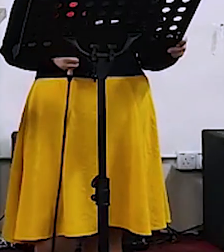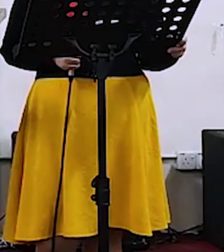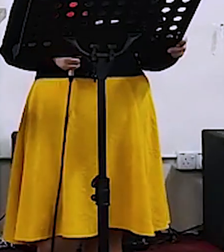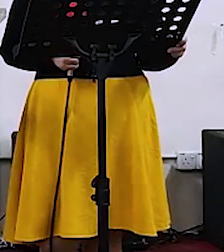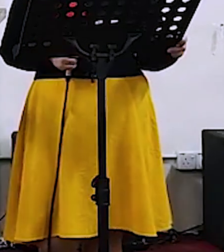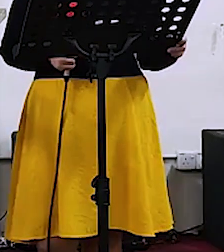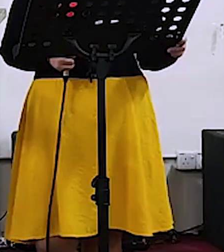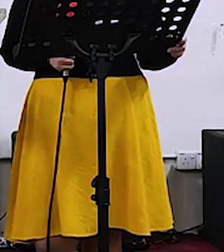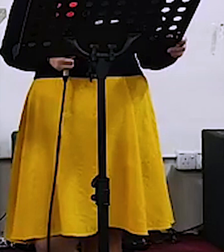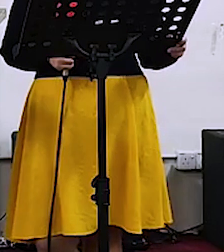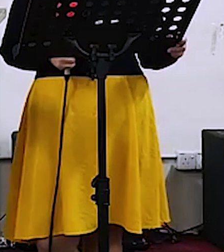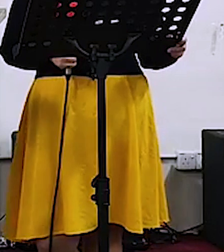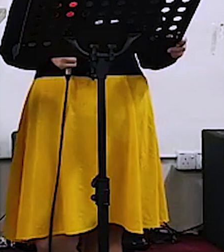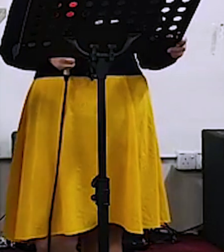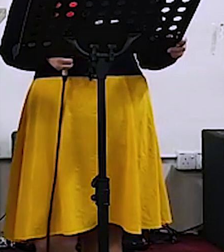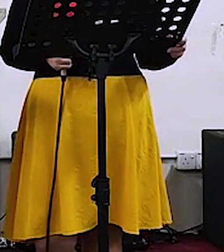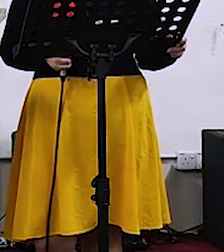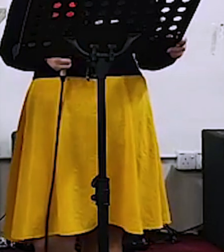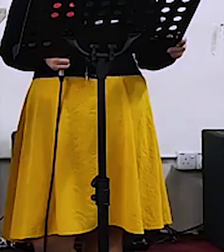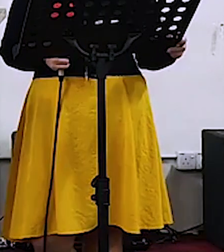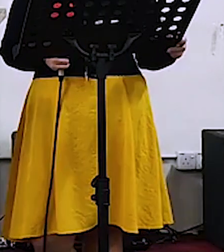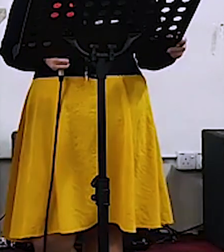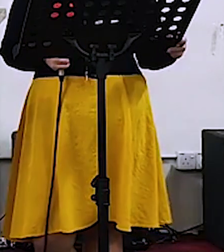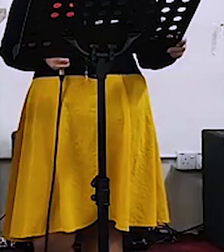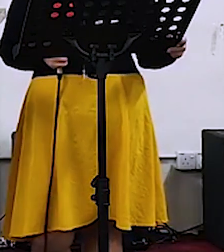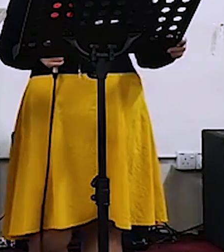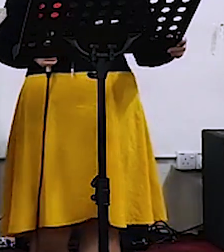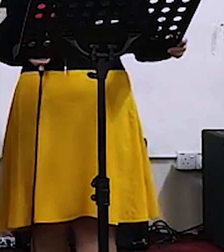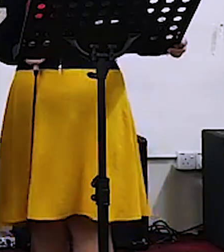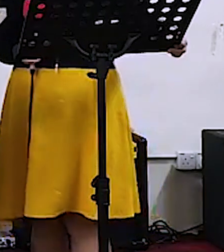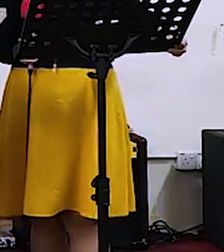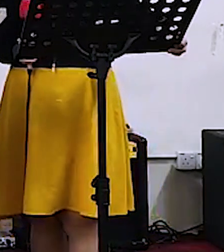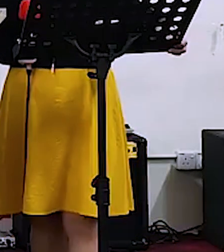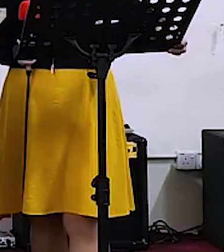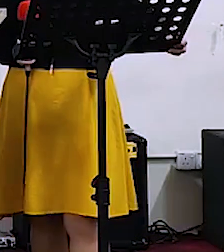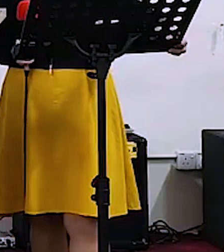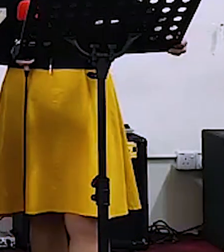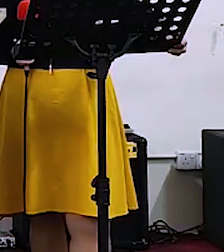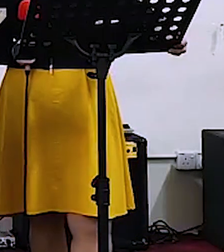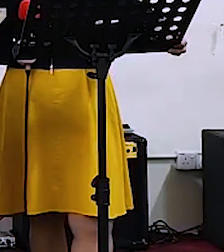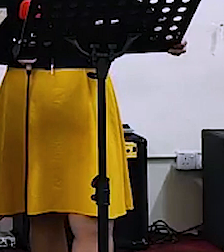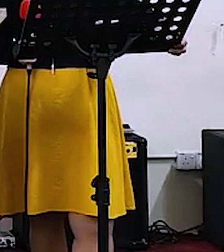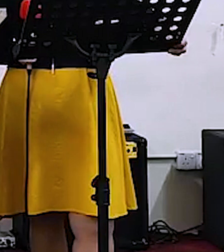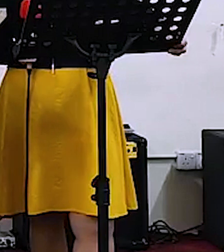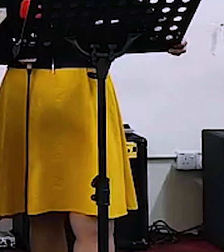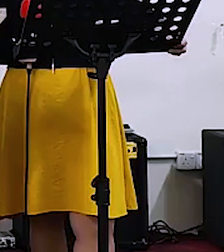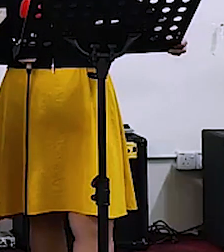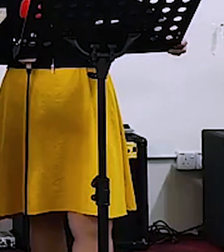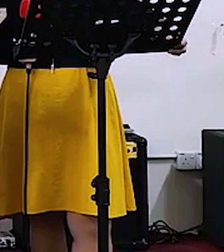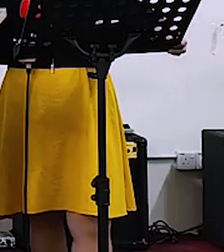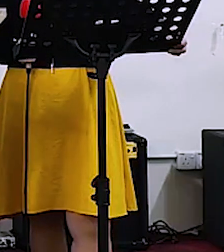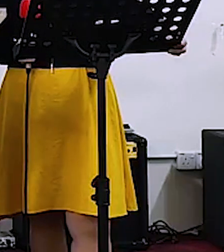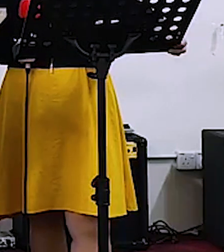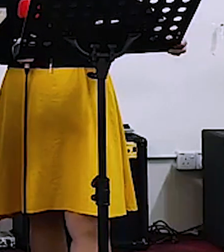Everybody say perfect. Okay, only God is able to give perfect things. Okay, not your husband. Not your pastor. No one